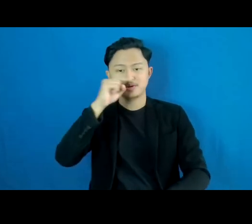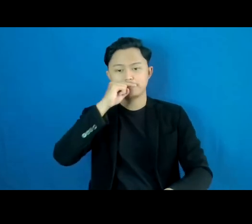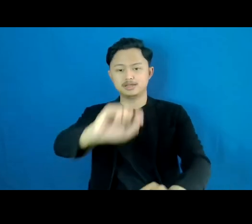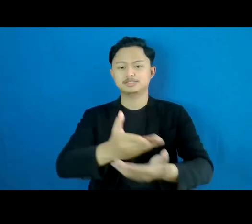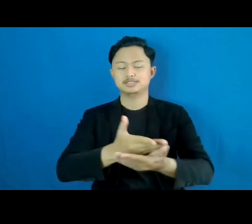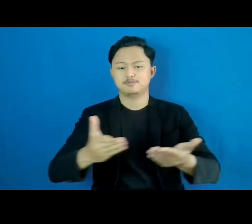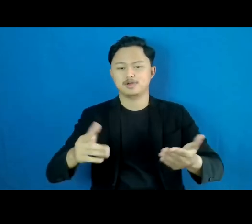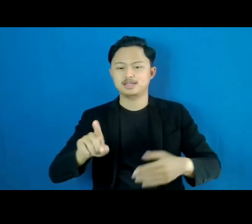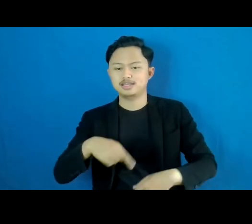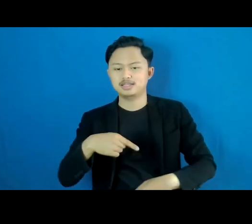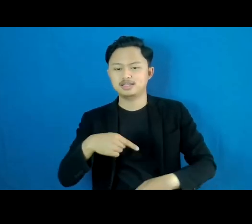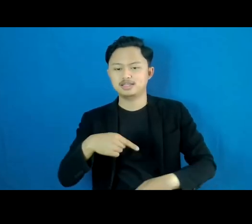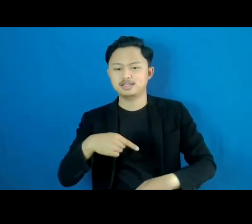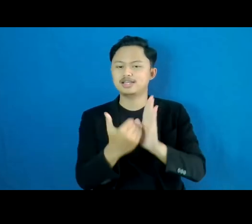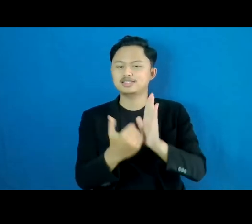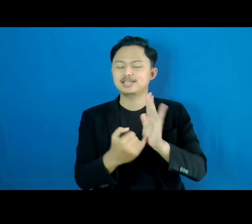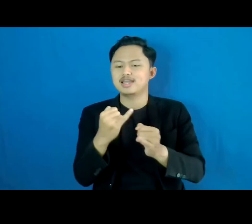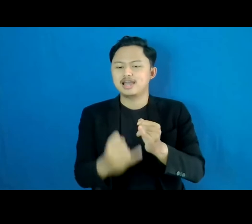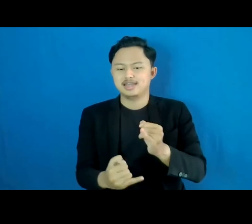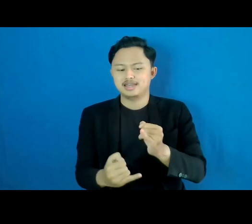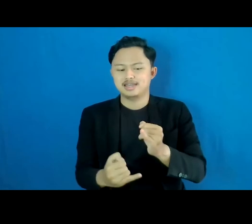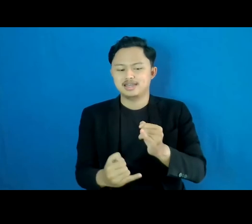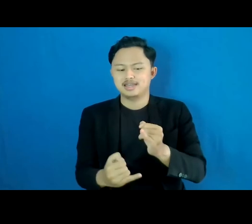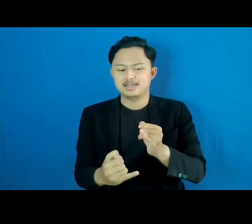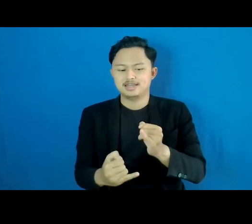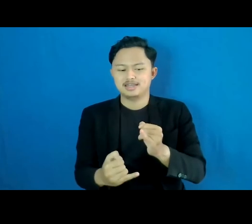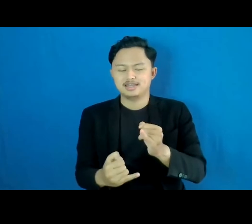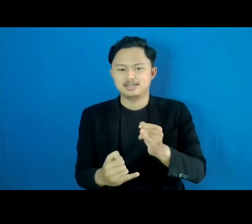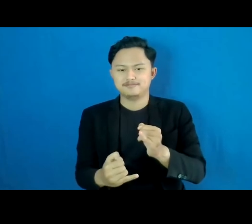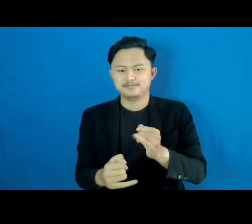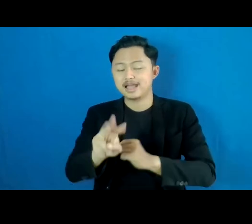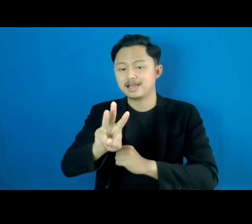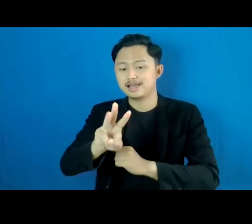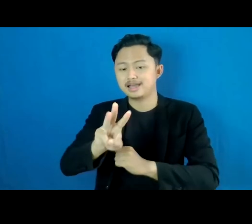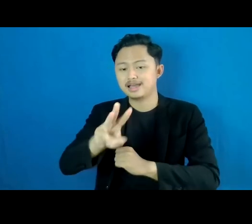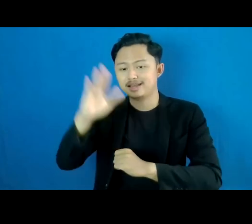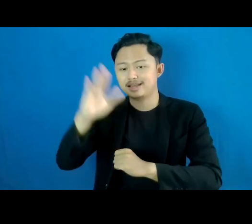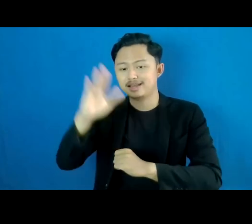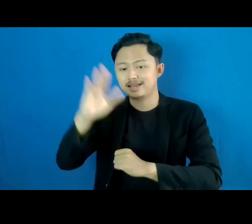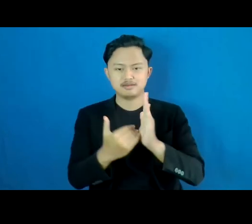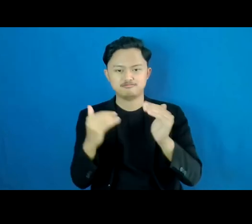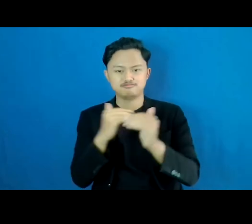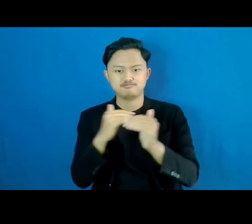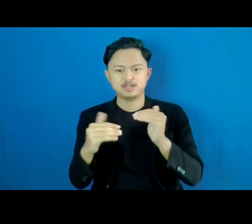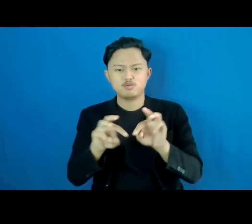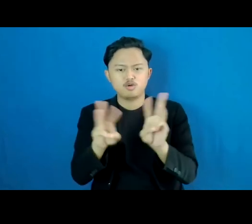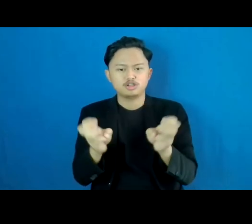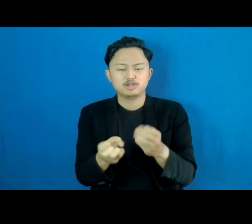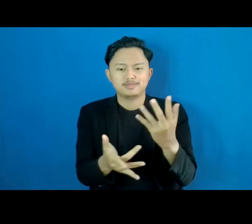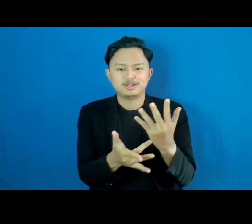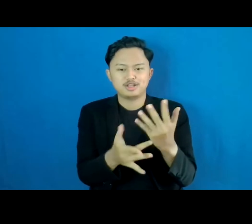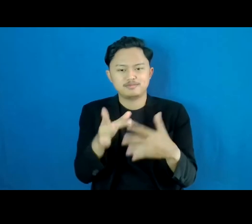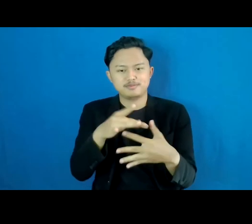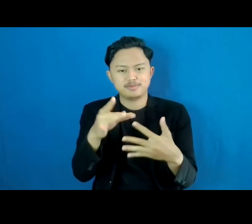have come to the end of our third day of our e-mobility event, the workshop on technology